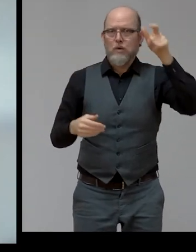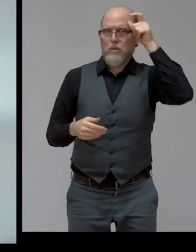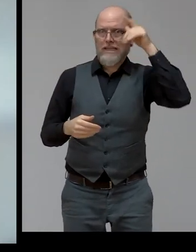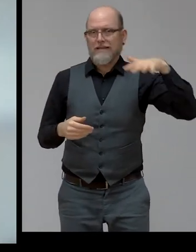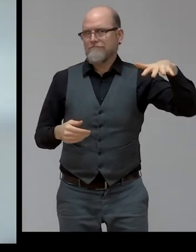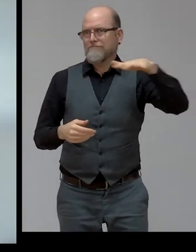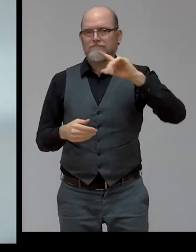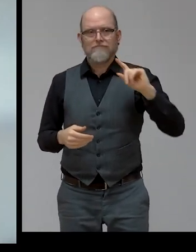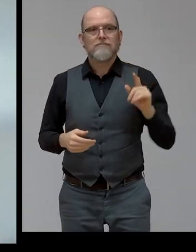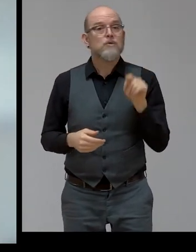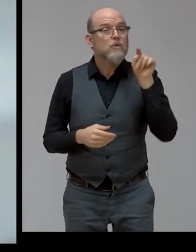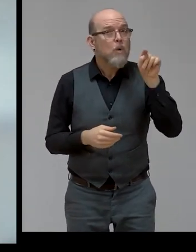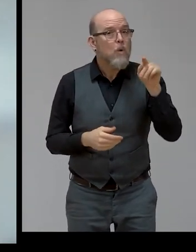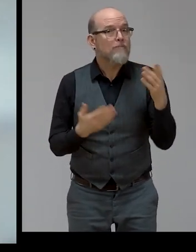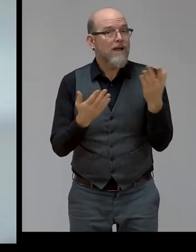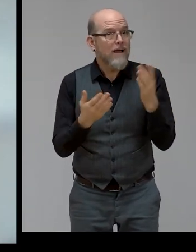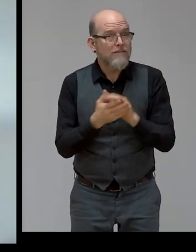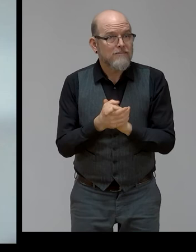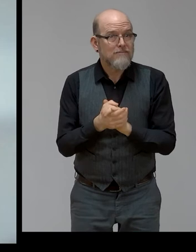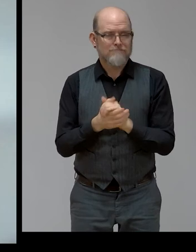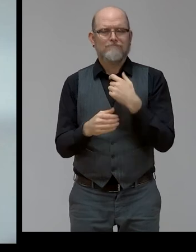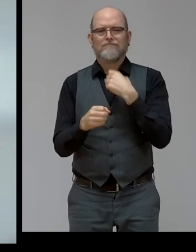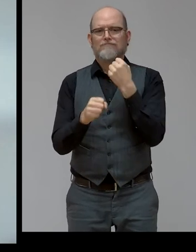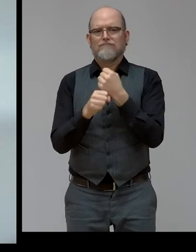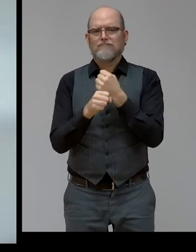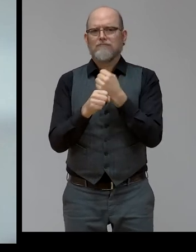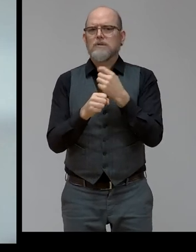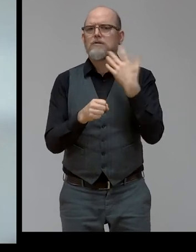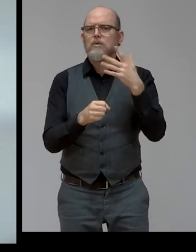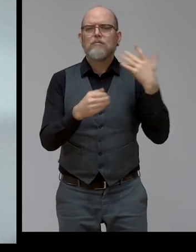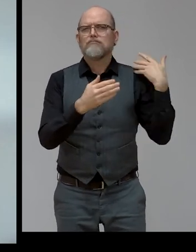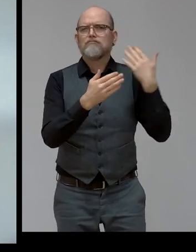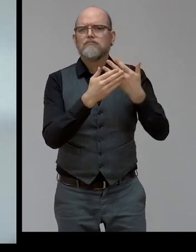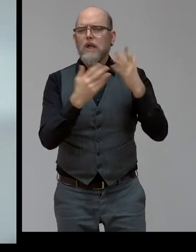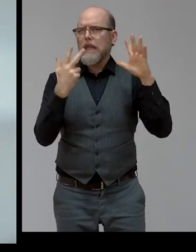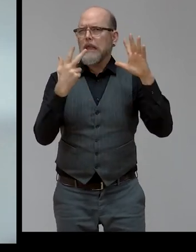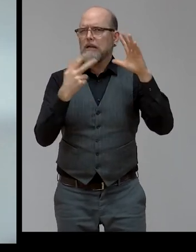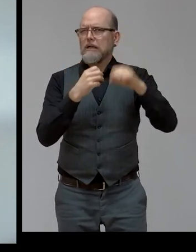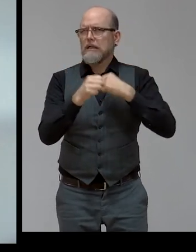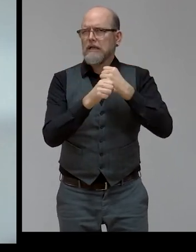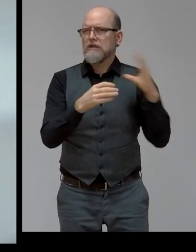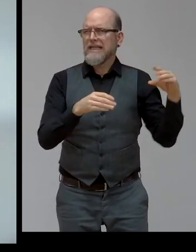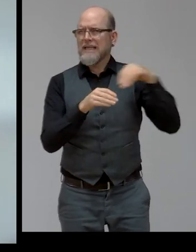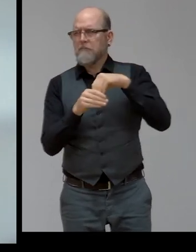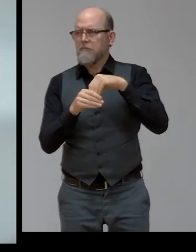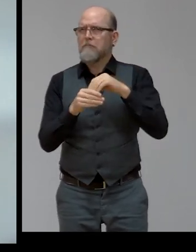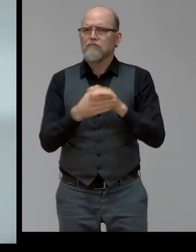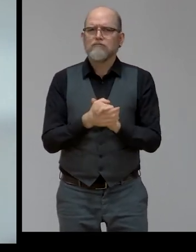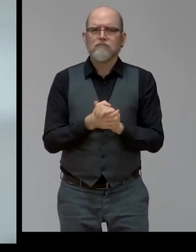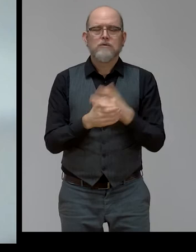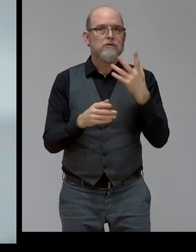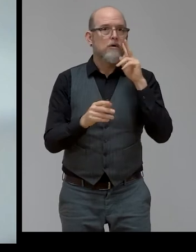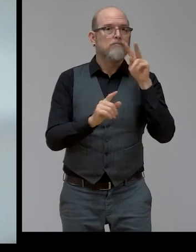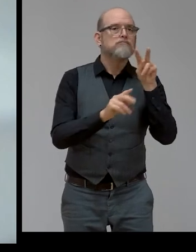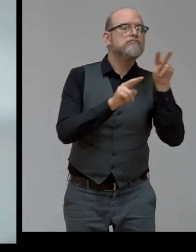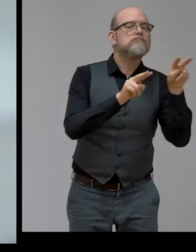been working at Sabanci Foundation for over 8 years, where she mainly oversees the social change programs